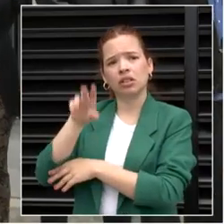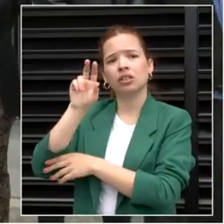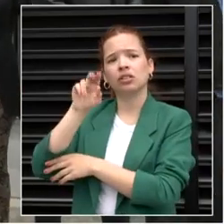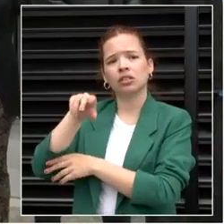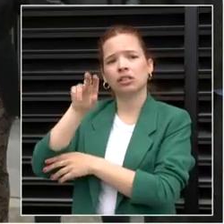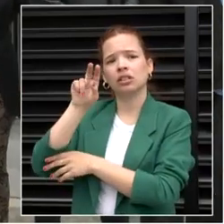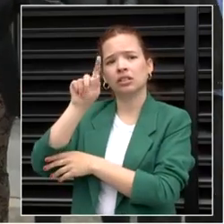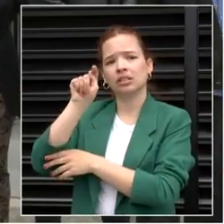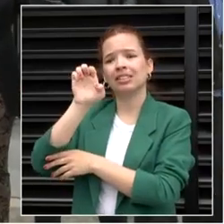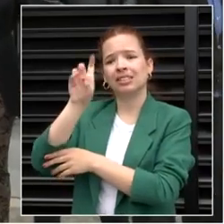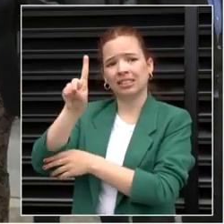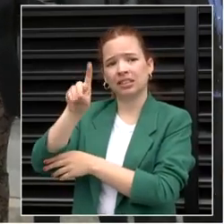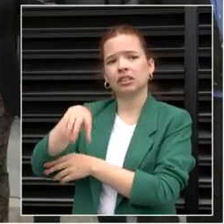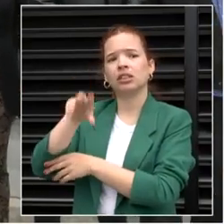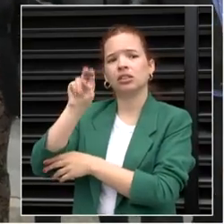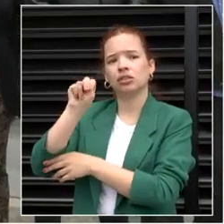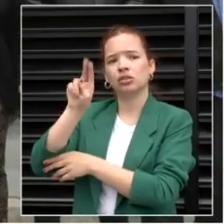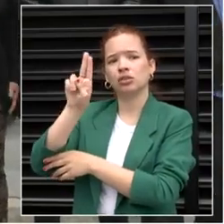I'm